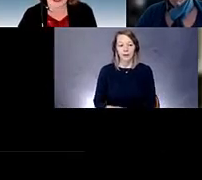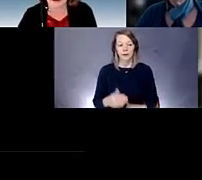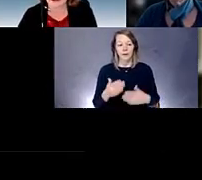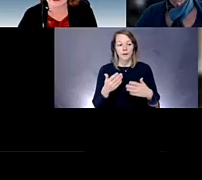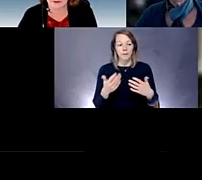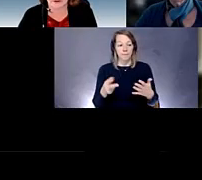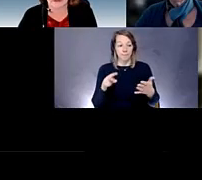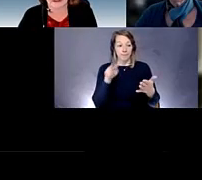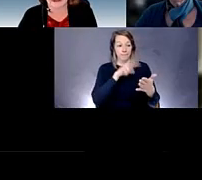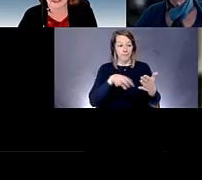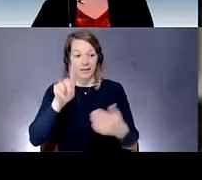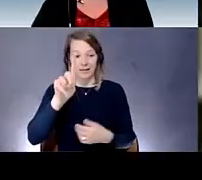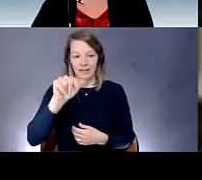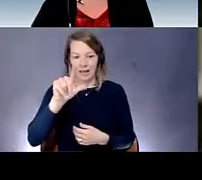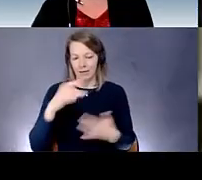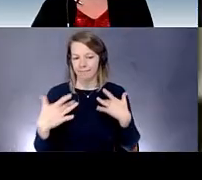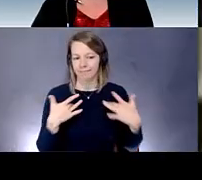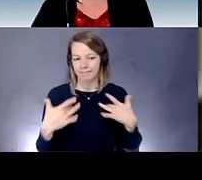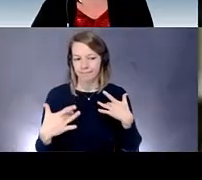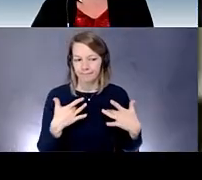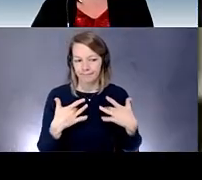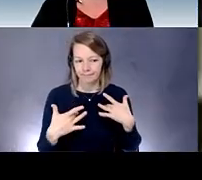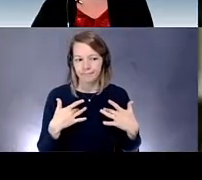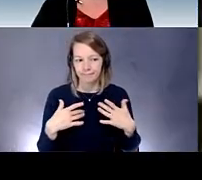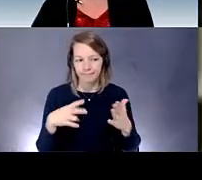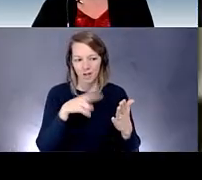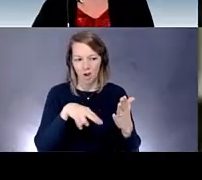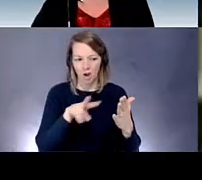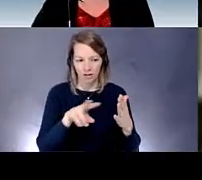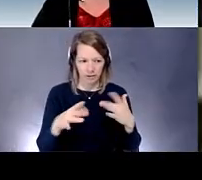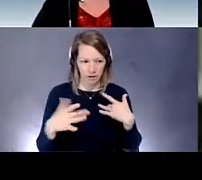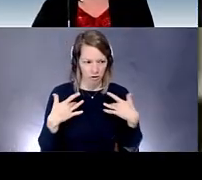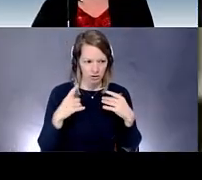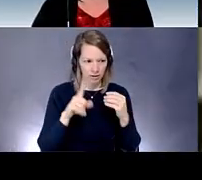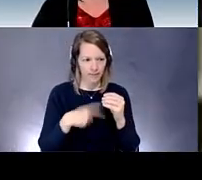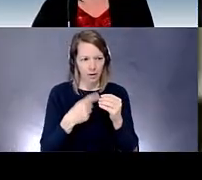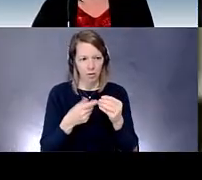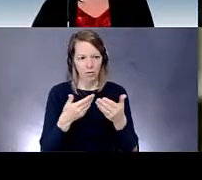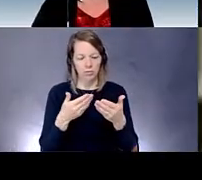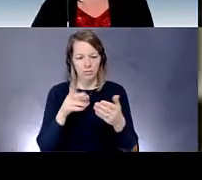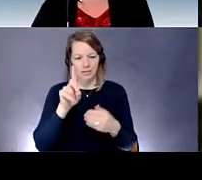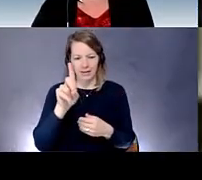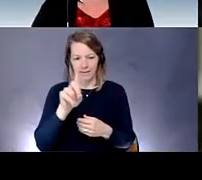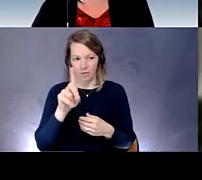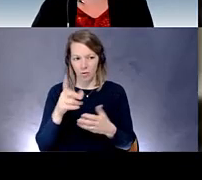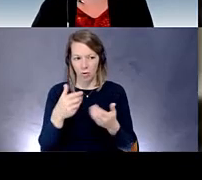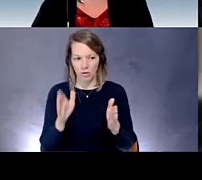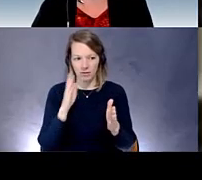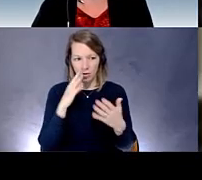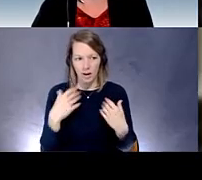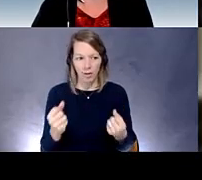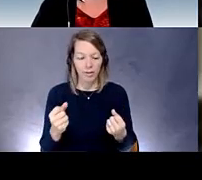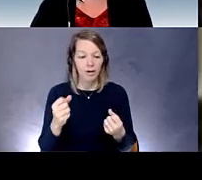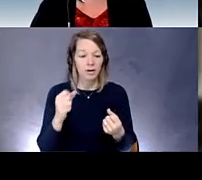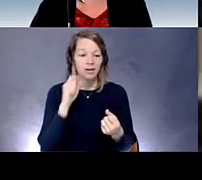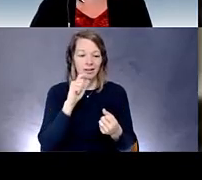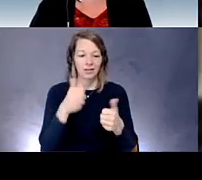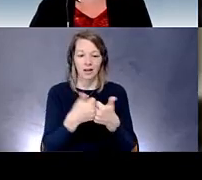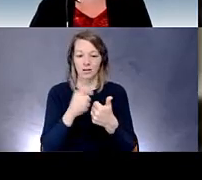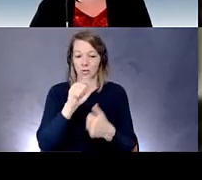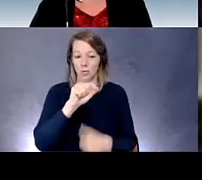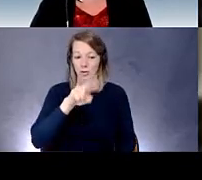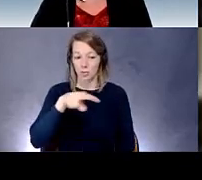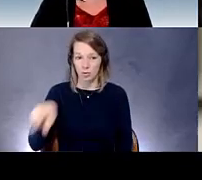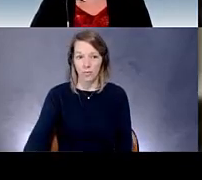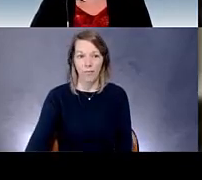are particularly concerned about the losses for Denver Health. Donna spoke about that a moment ago, the challenges in 2022. And we know